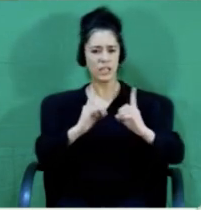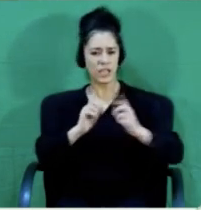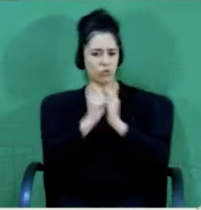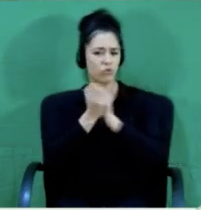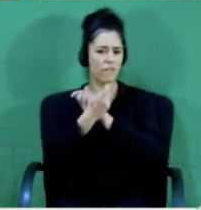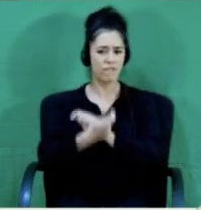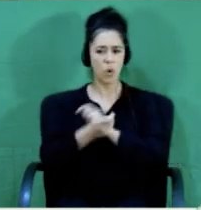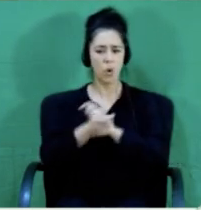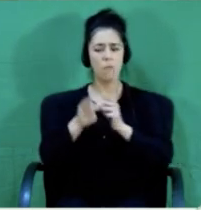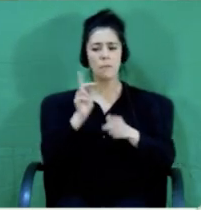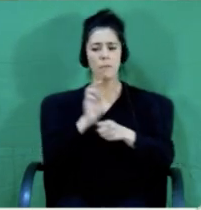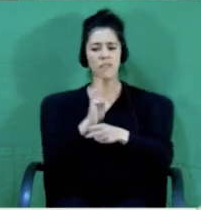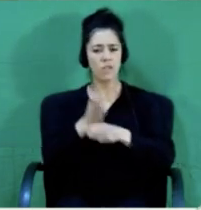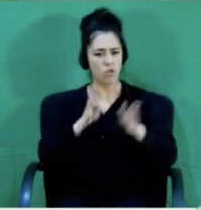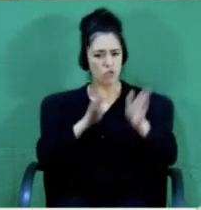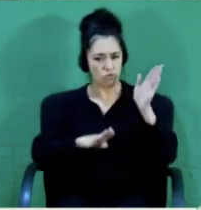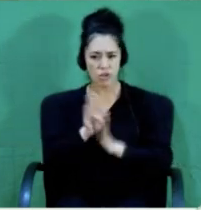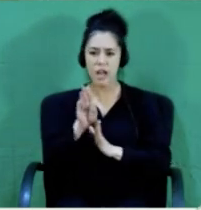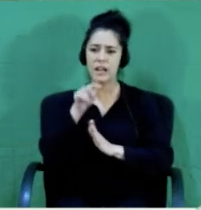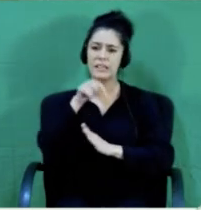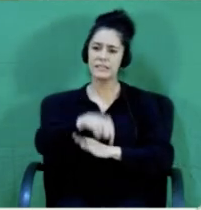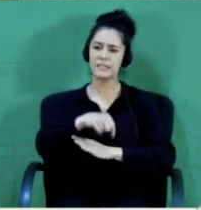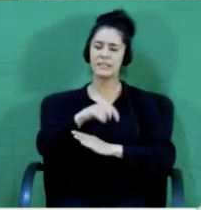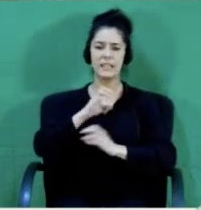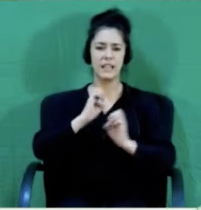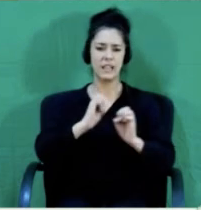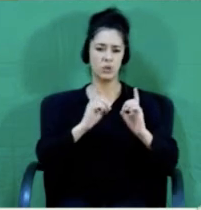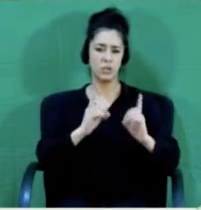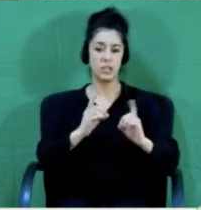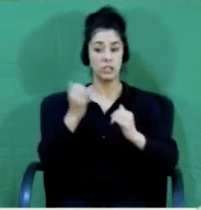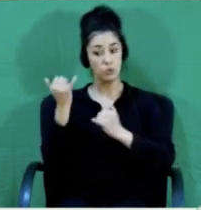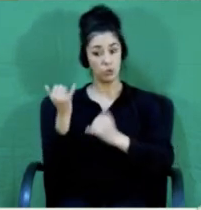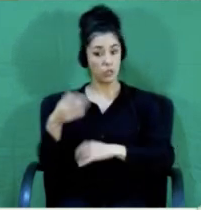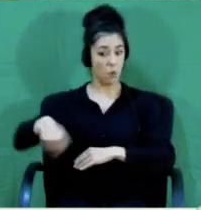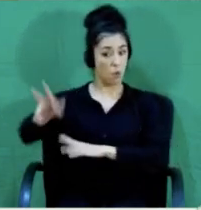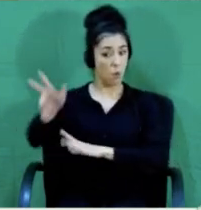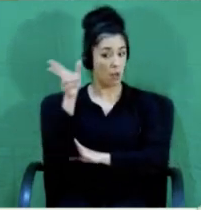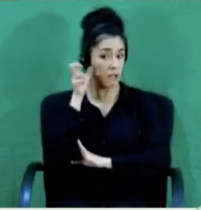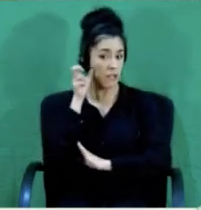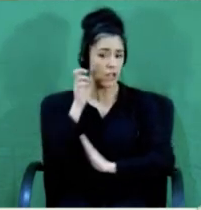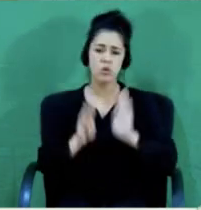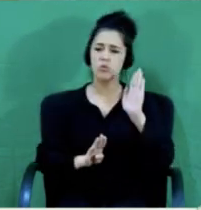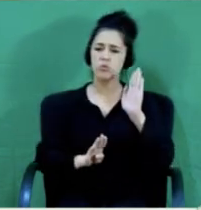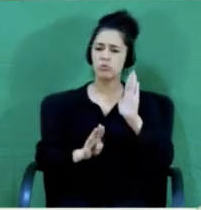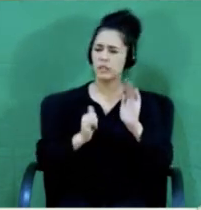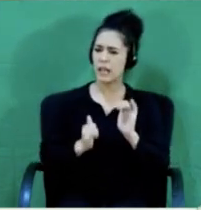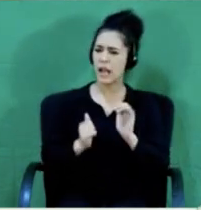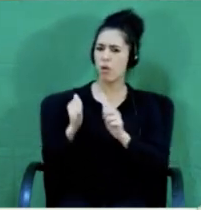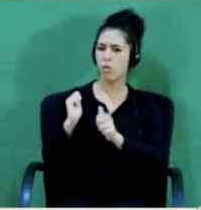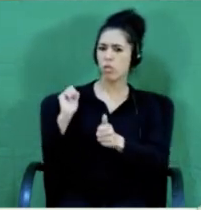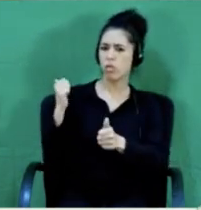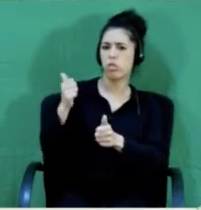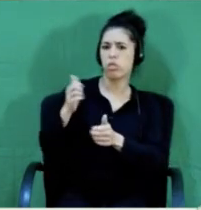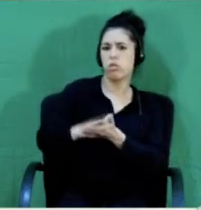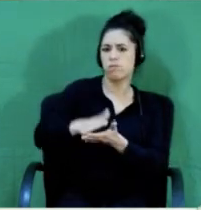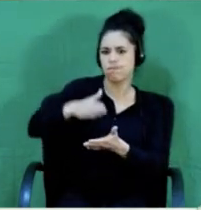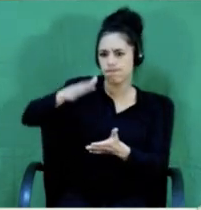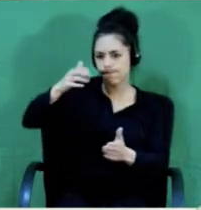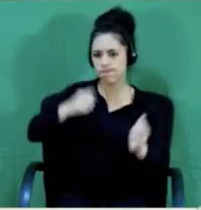education. Today, this House will hear the lament of growing infrastructure backlog, with our classrooms being